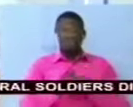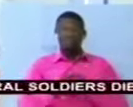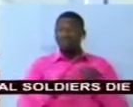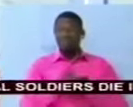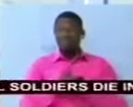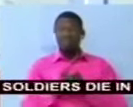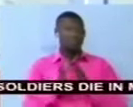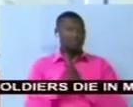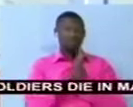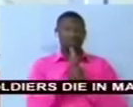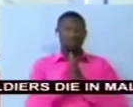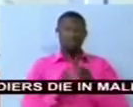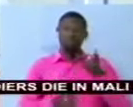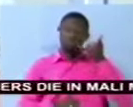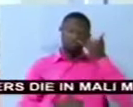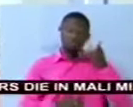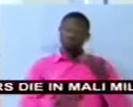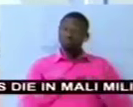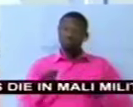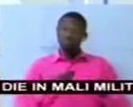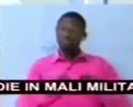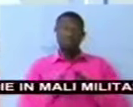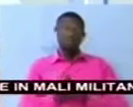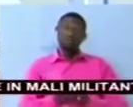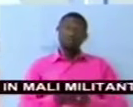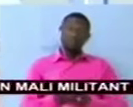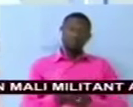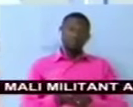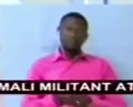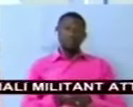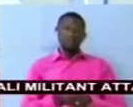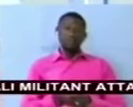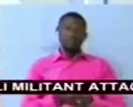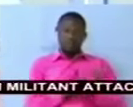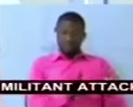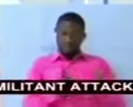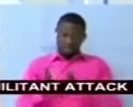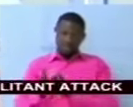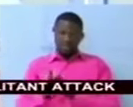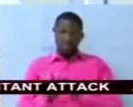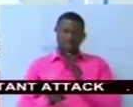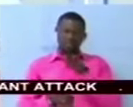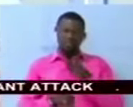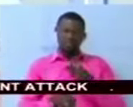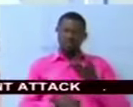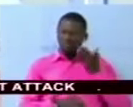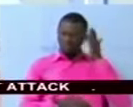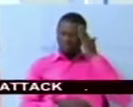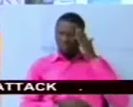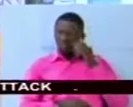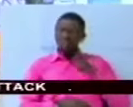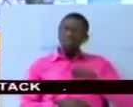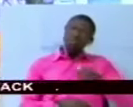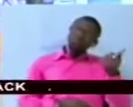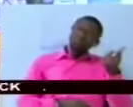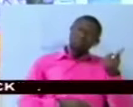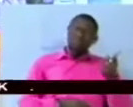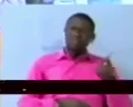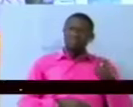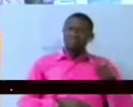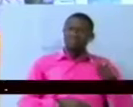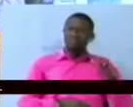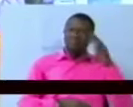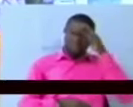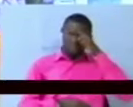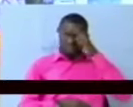but that aside, do you think there is any other reason why this guy spoke to you about this? Ganaw lolou rek ndax fokk nga ne